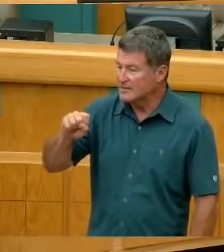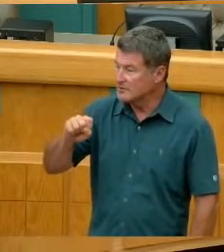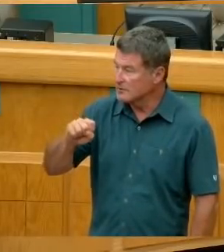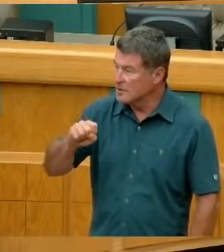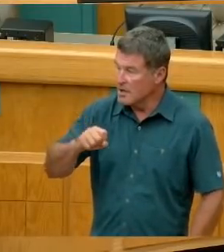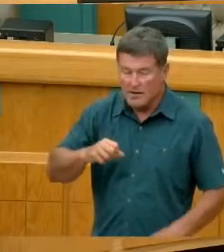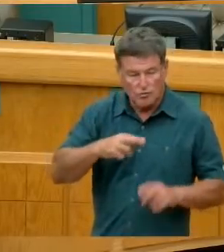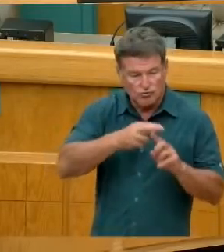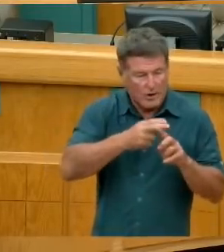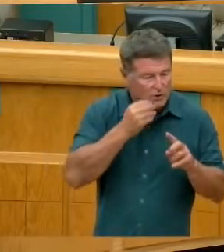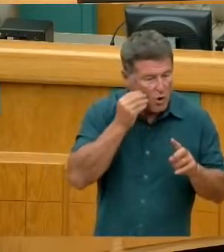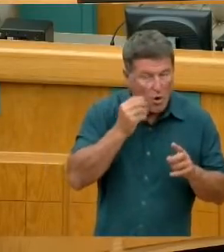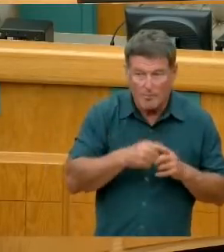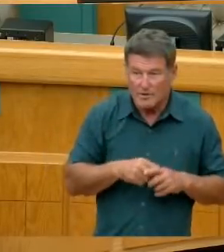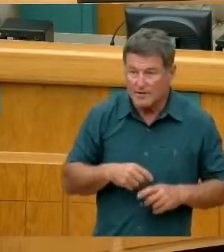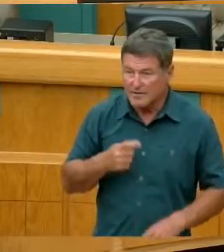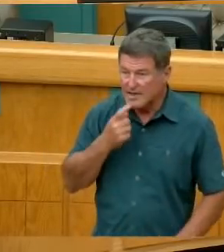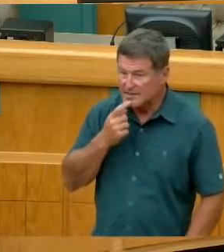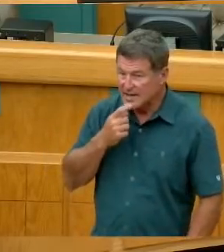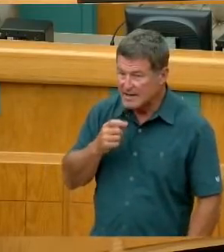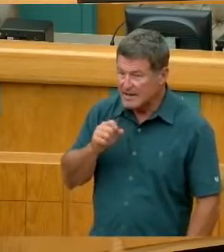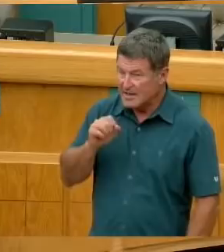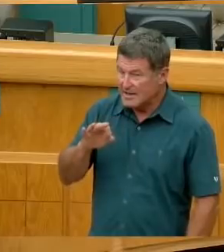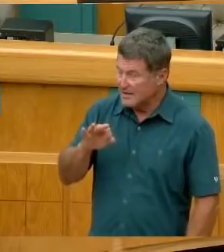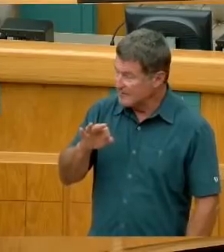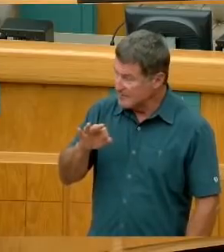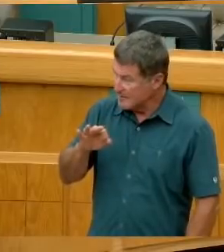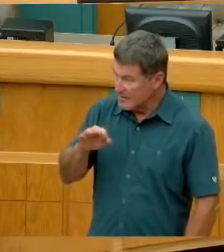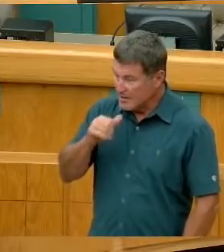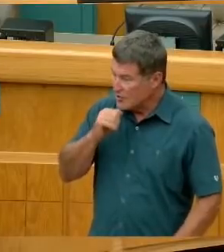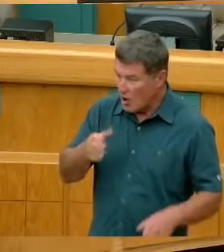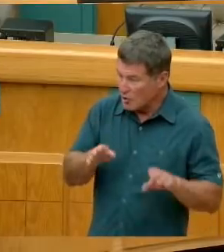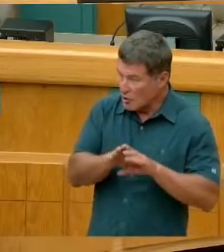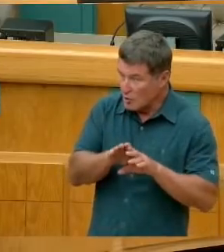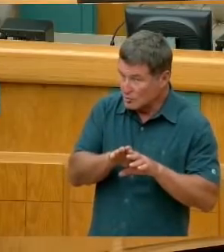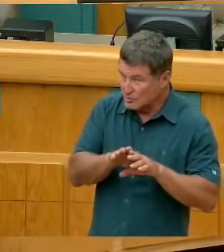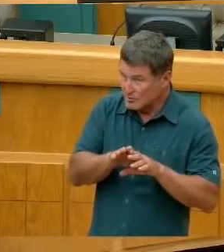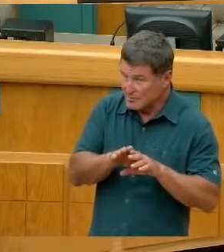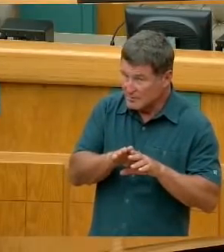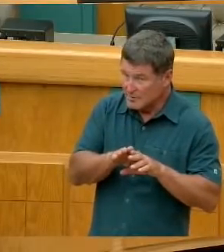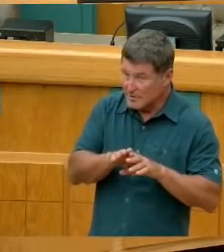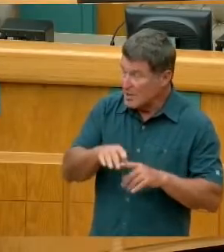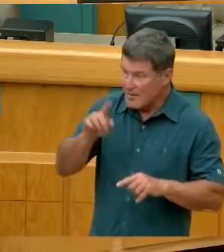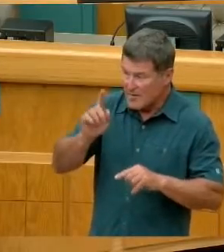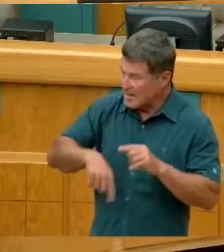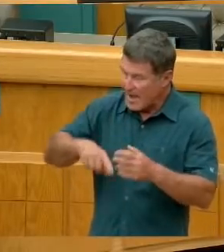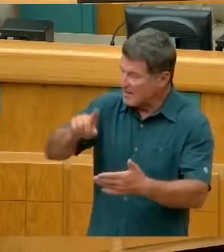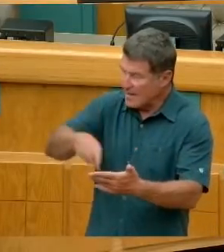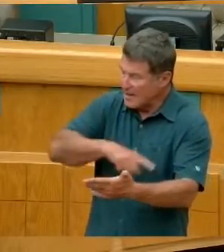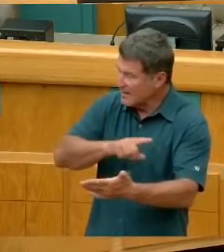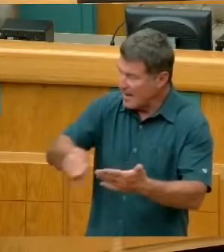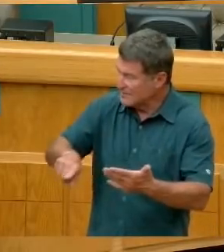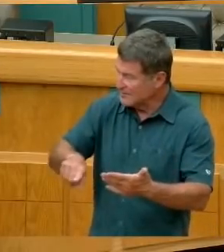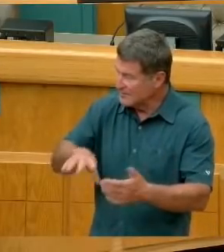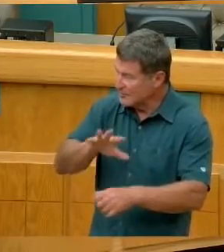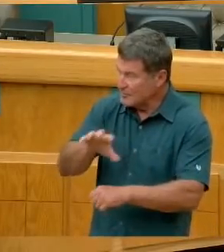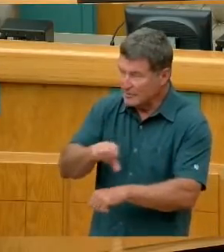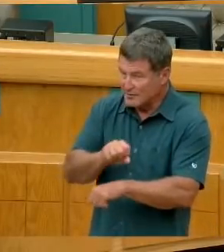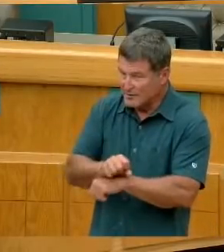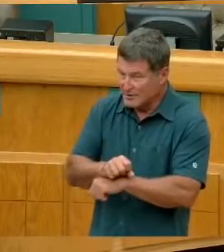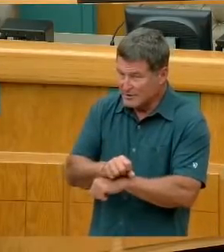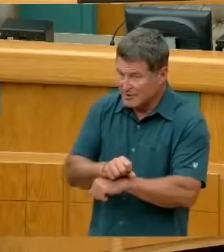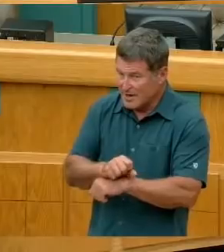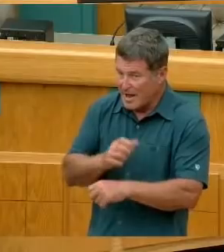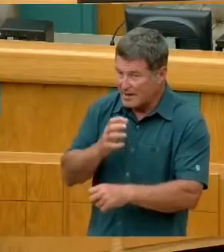was told that short of beaches being closed and short-term rentals being prohibited, that the person couldn't